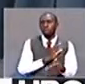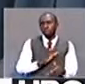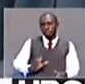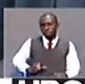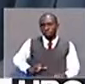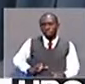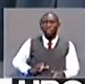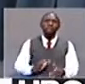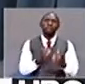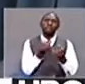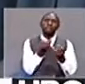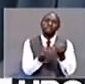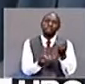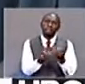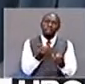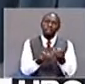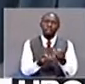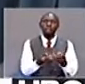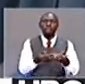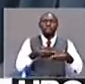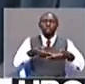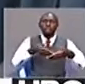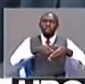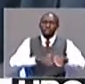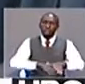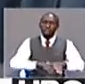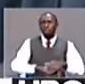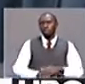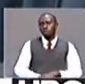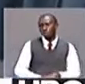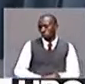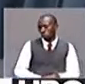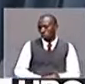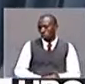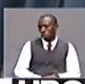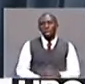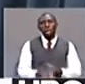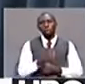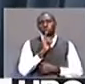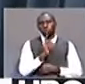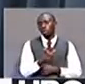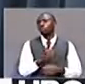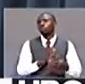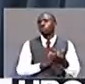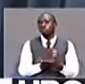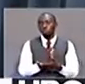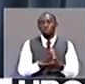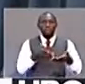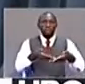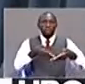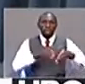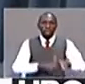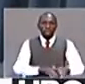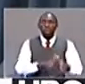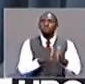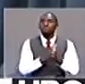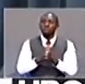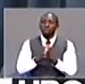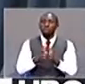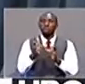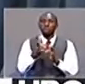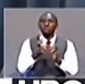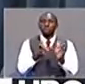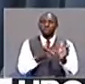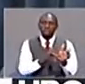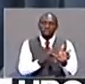Saturday, he died. Saturday night, he died. I'm sure he died together with Jesus, and they rose together with